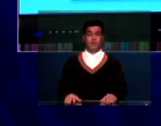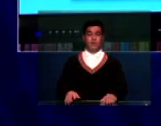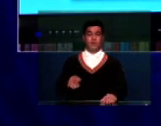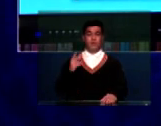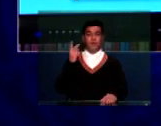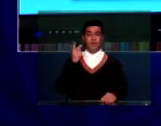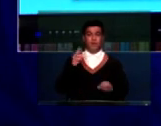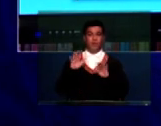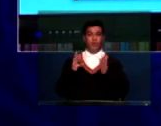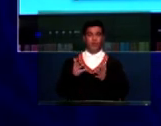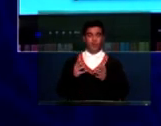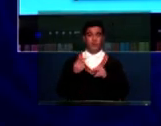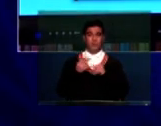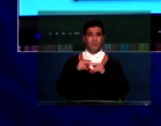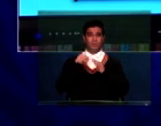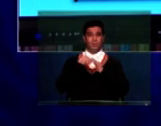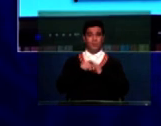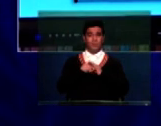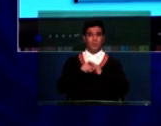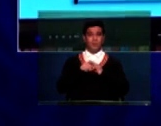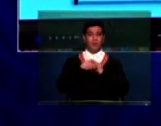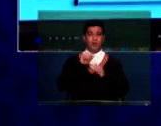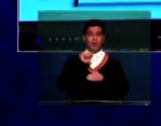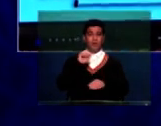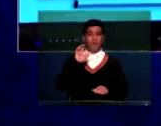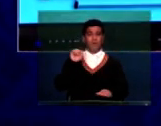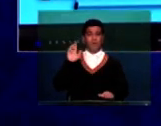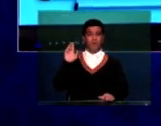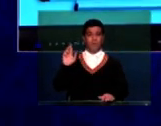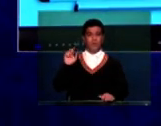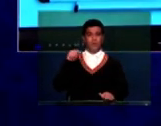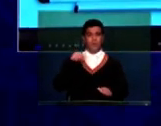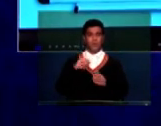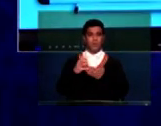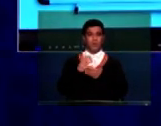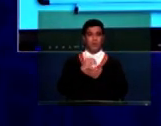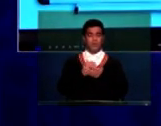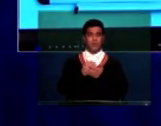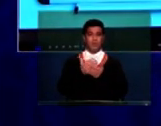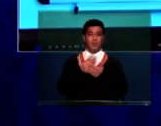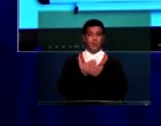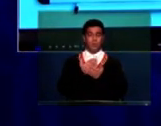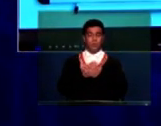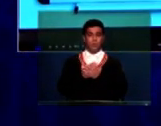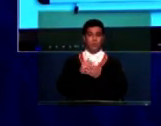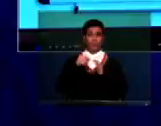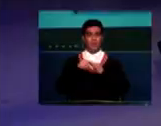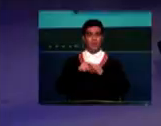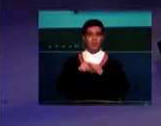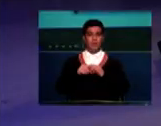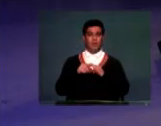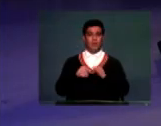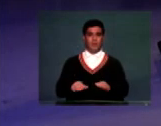İkinci xossa İxtiyoriy A va B tasodifiy hodisalar yig'indisining ehtimoli shu